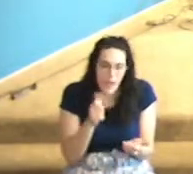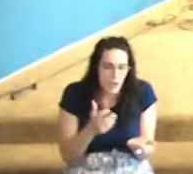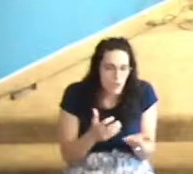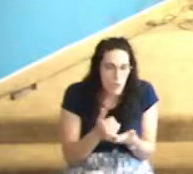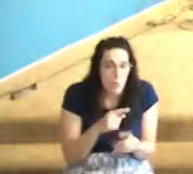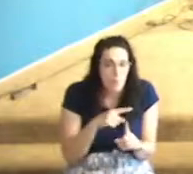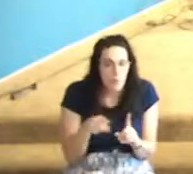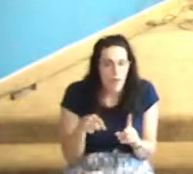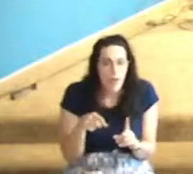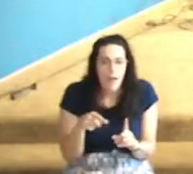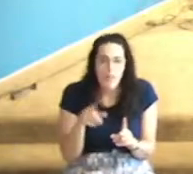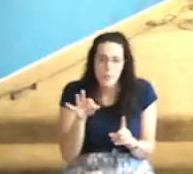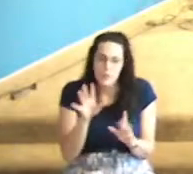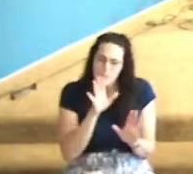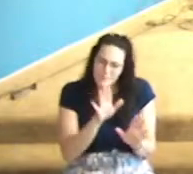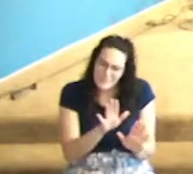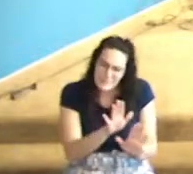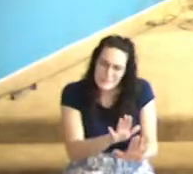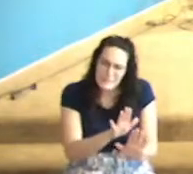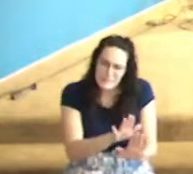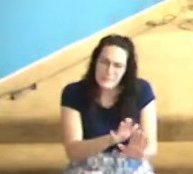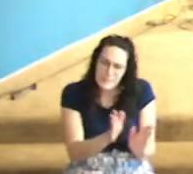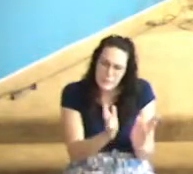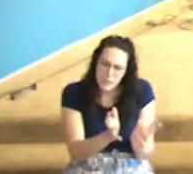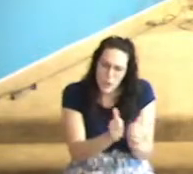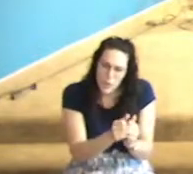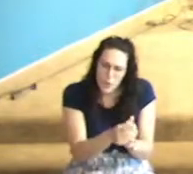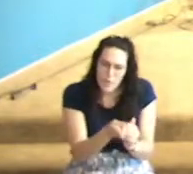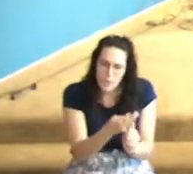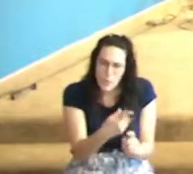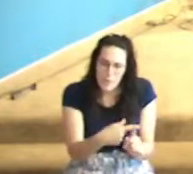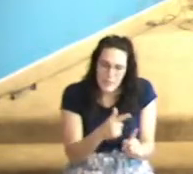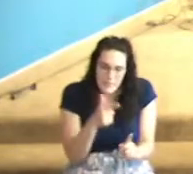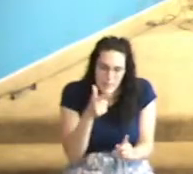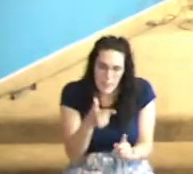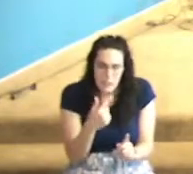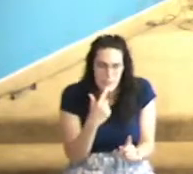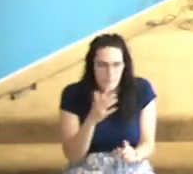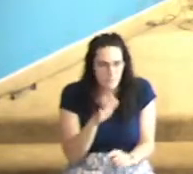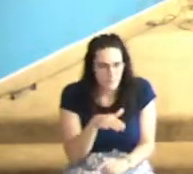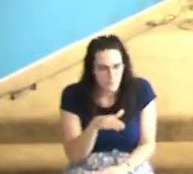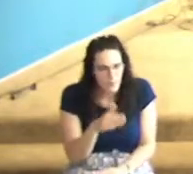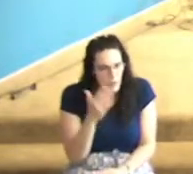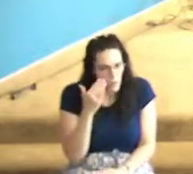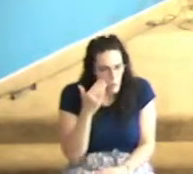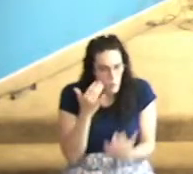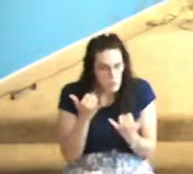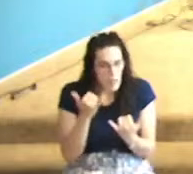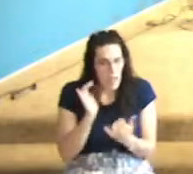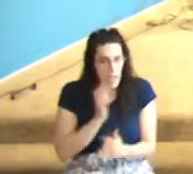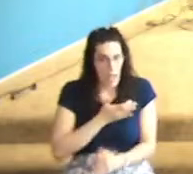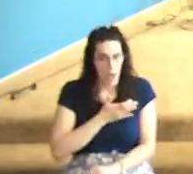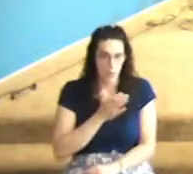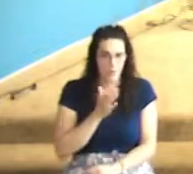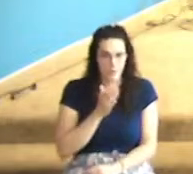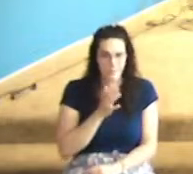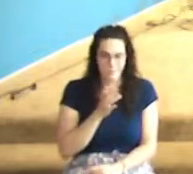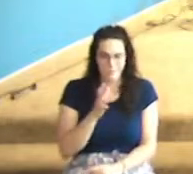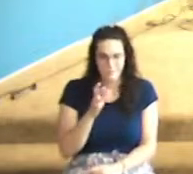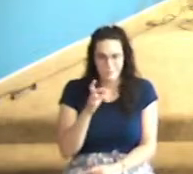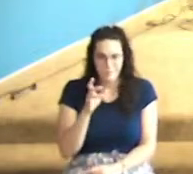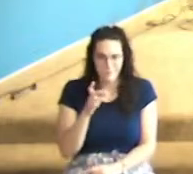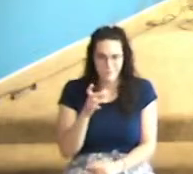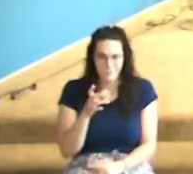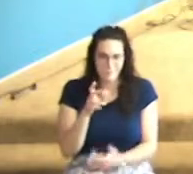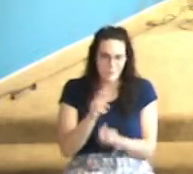But he was able to talk with her a few months later. Said, hey, you know, our sexuality is a gift from God, and it's reserved